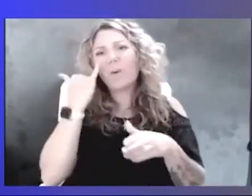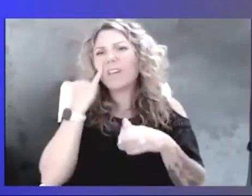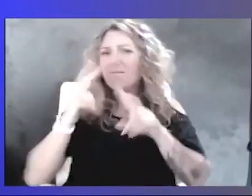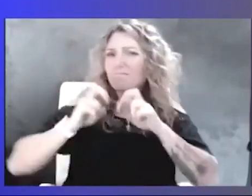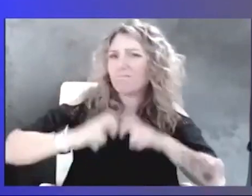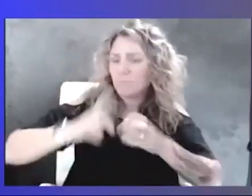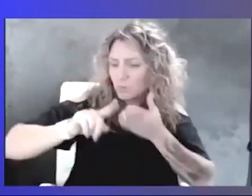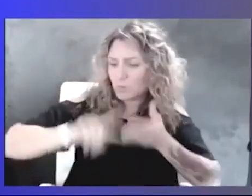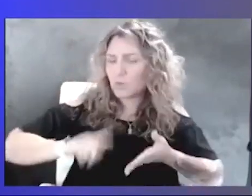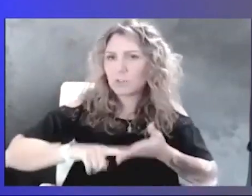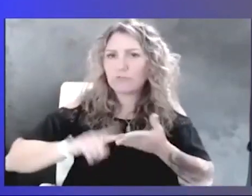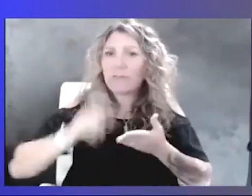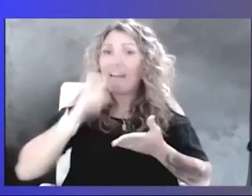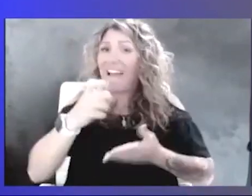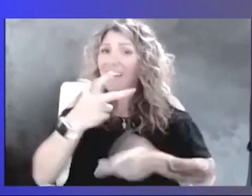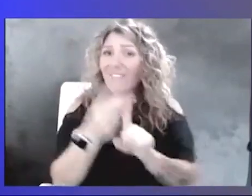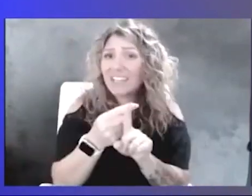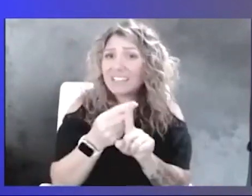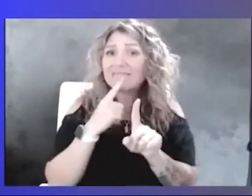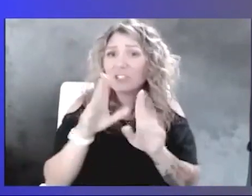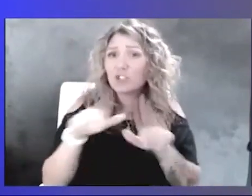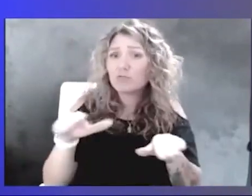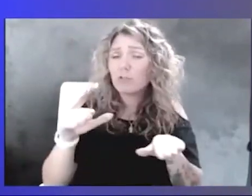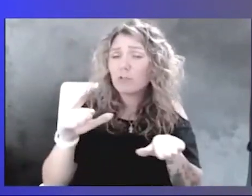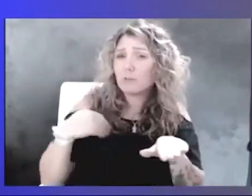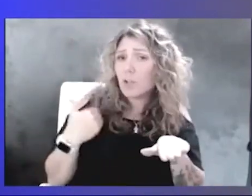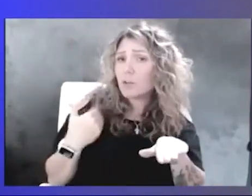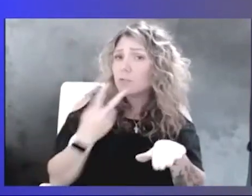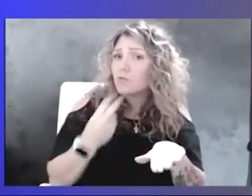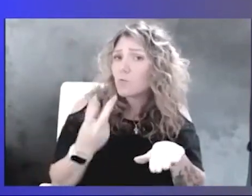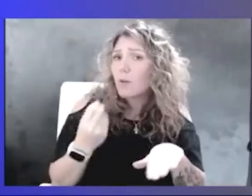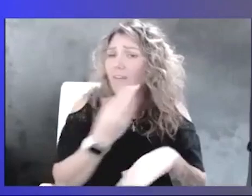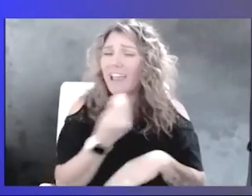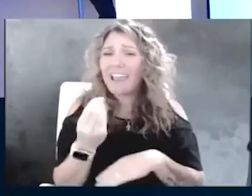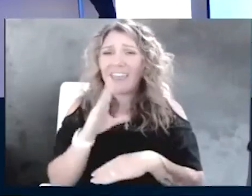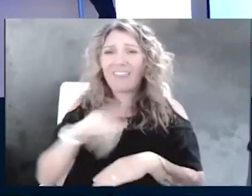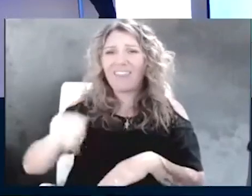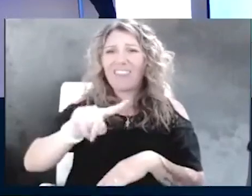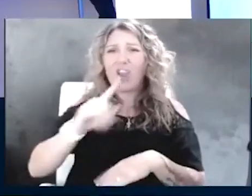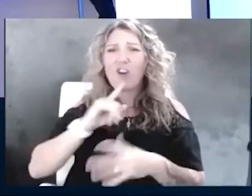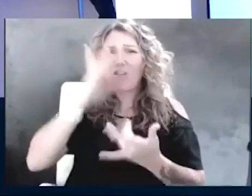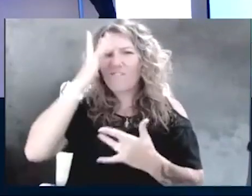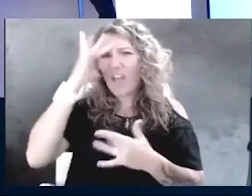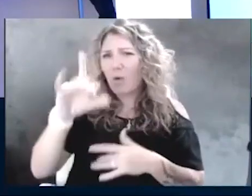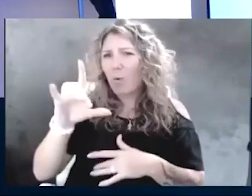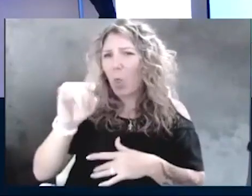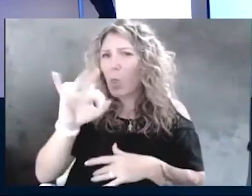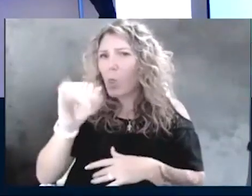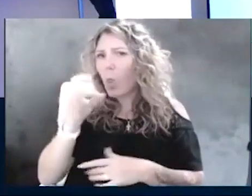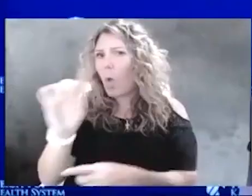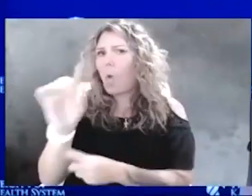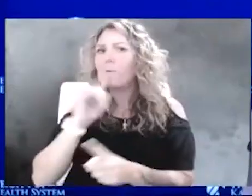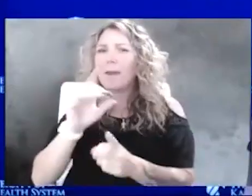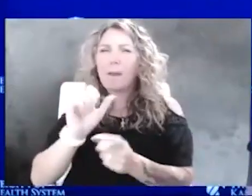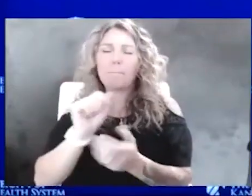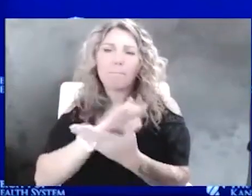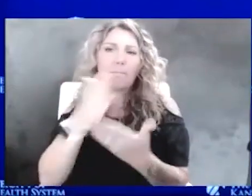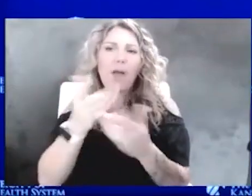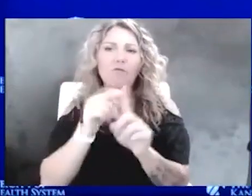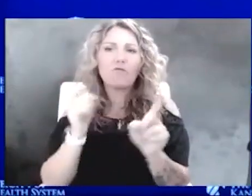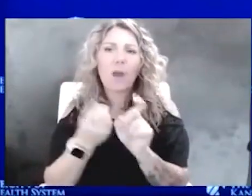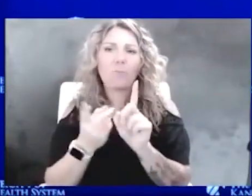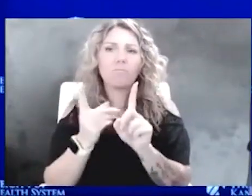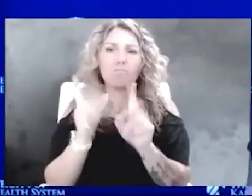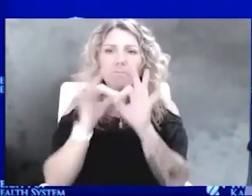children under 12 and viral loads. Yeah, I don't know either. Yeah, I'm sure I don't fully understand that question.